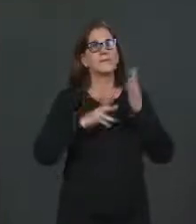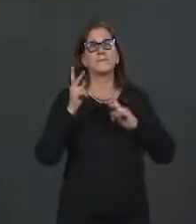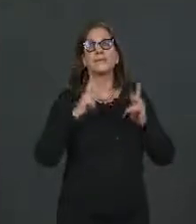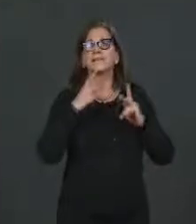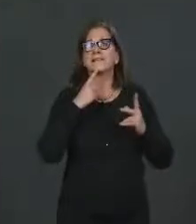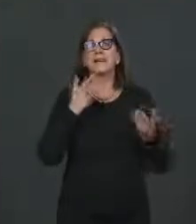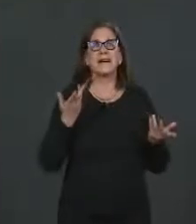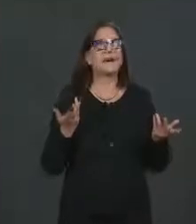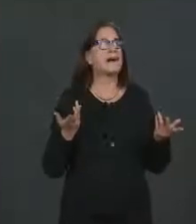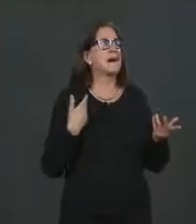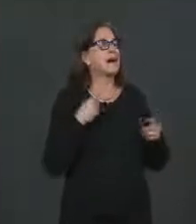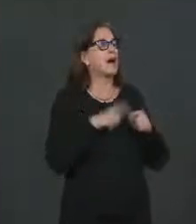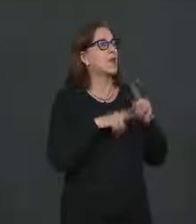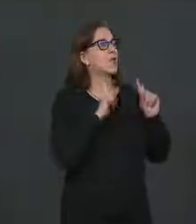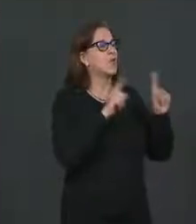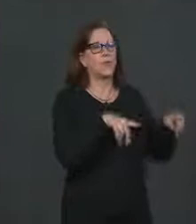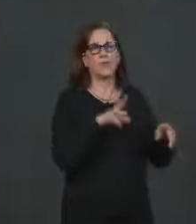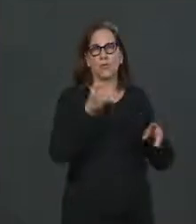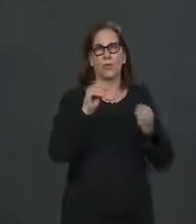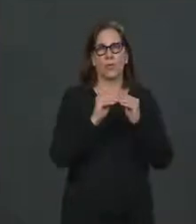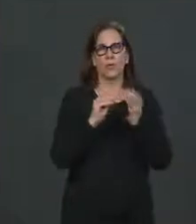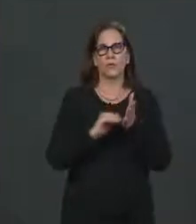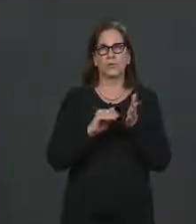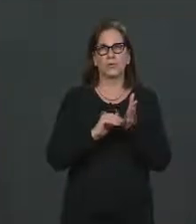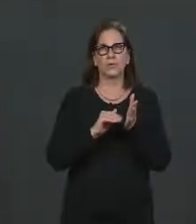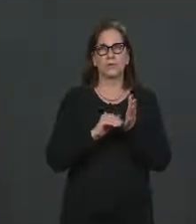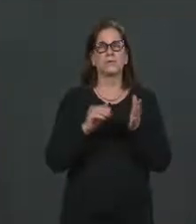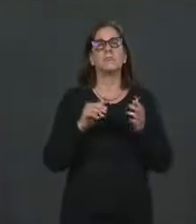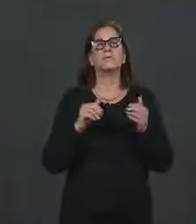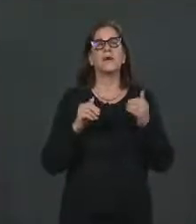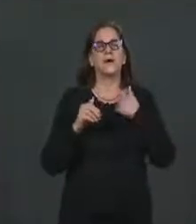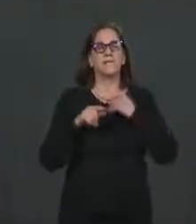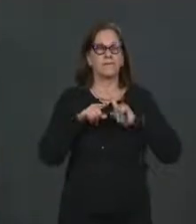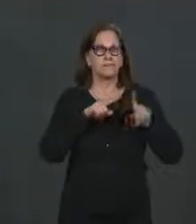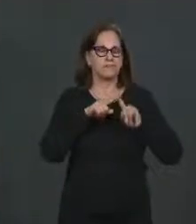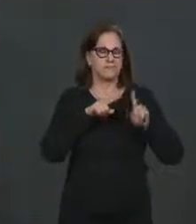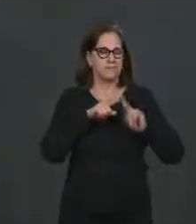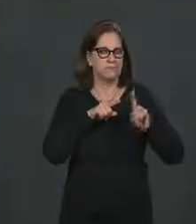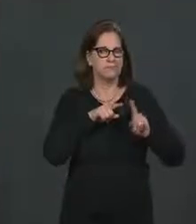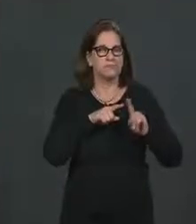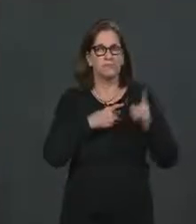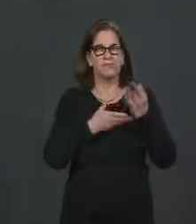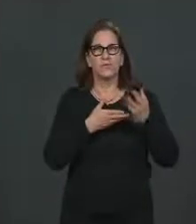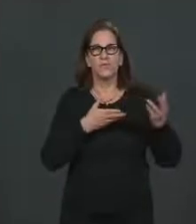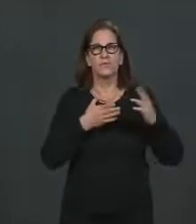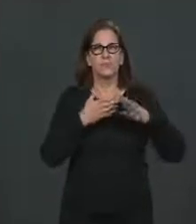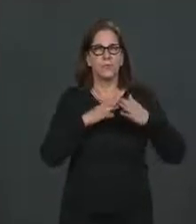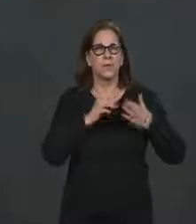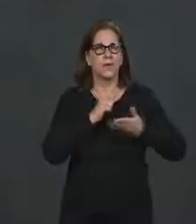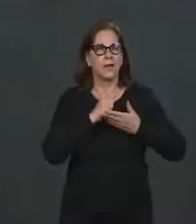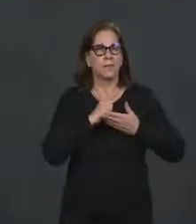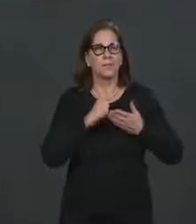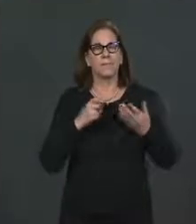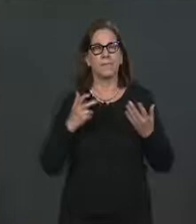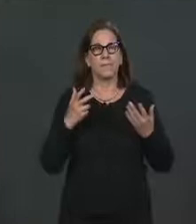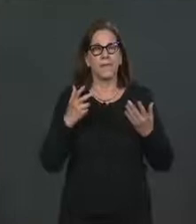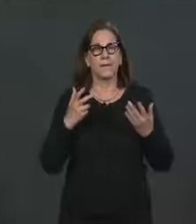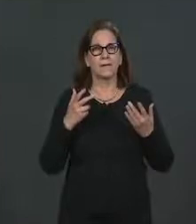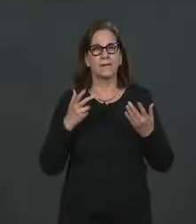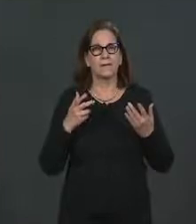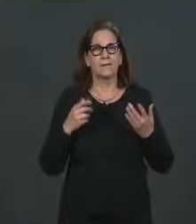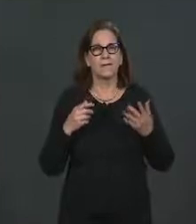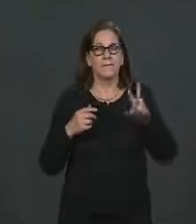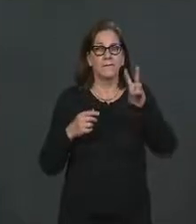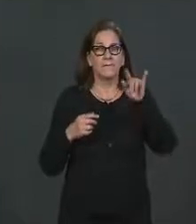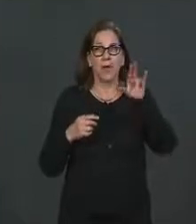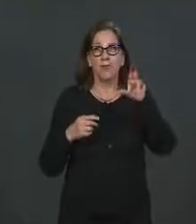us? We're making progress on vaccinations, but cases are rising, and the virus is spreading in too many